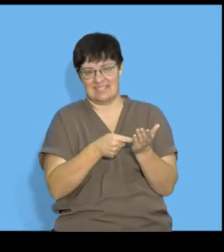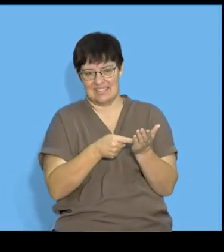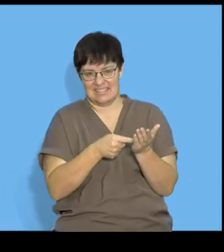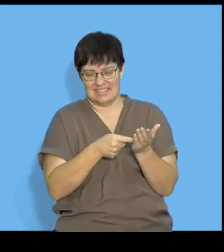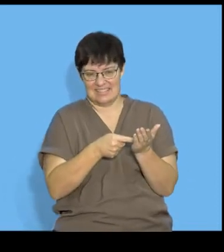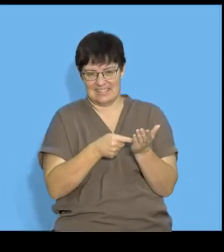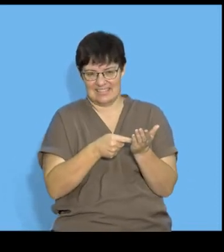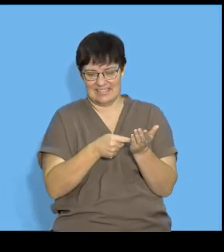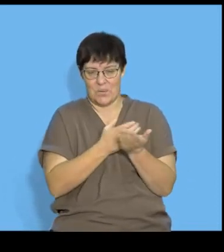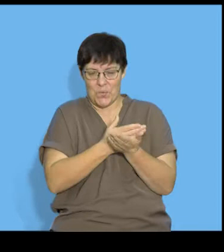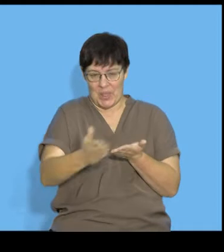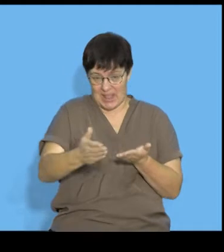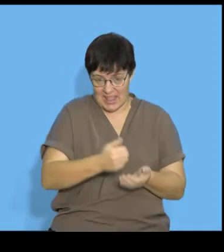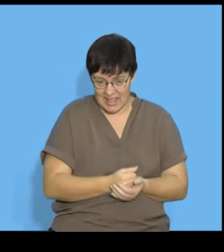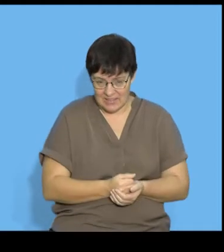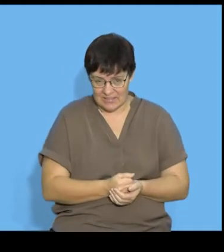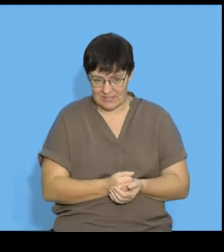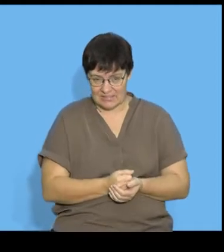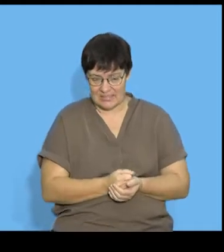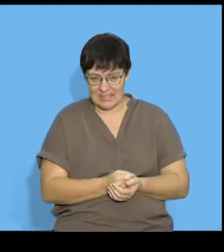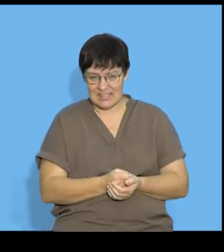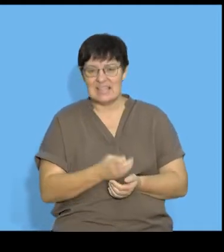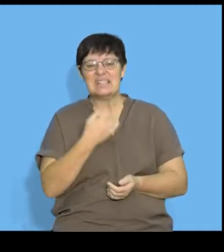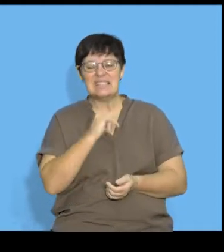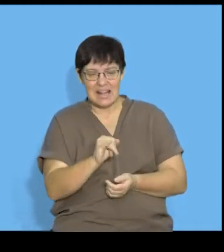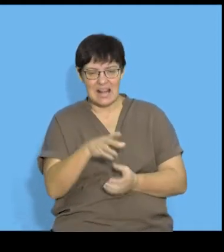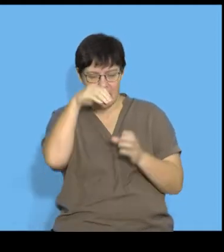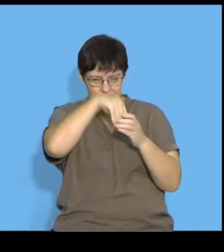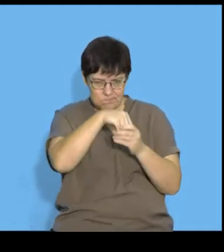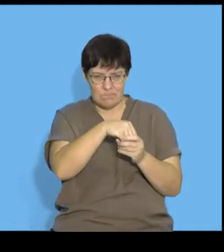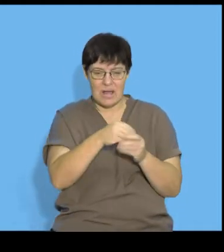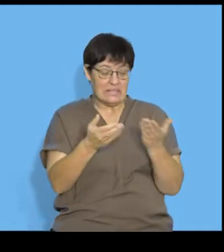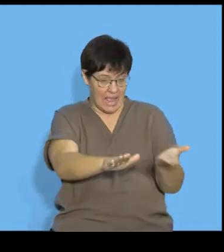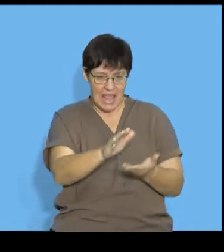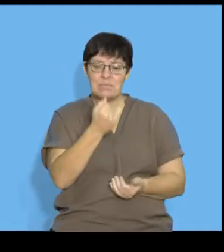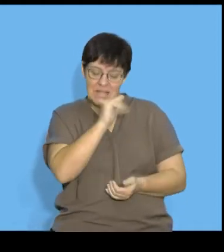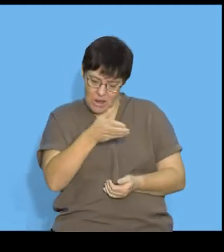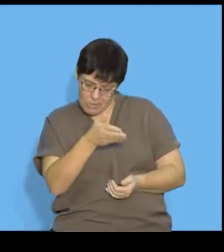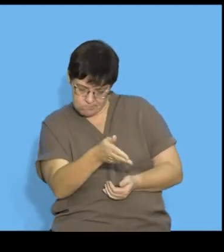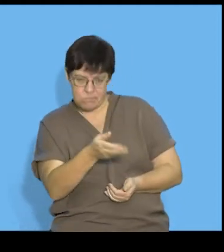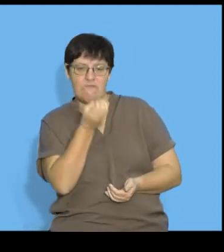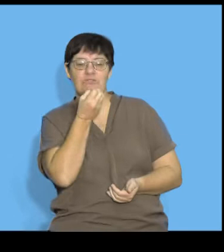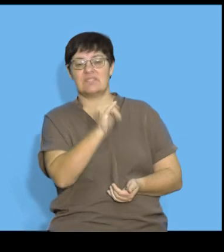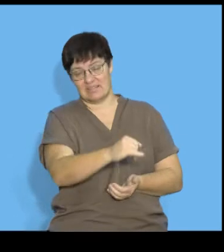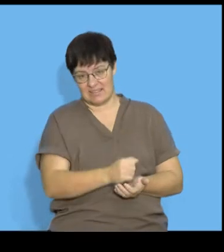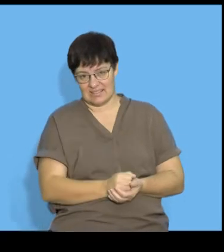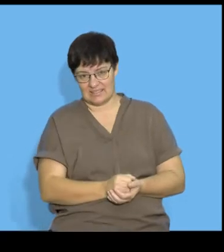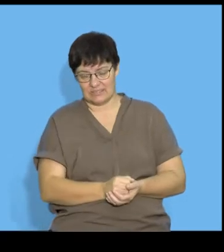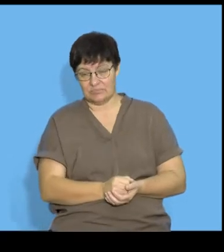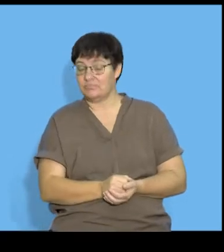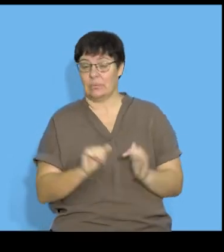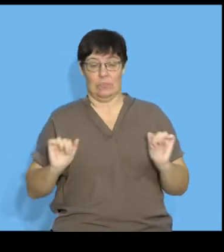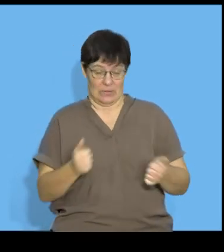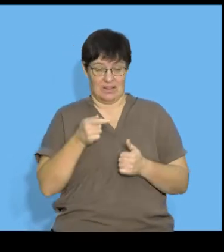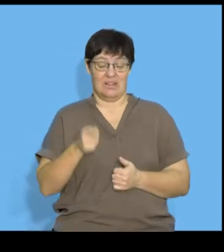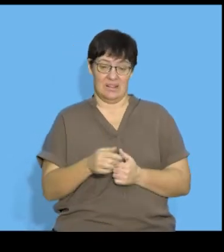matter. Right, it's dead, that still means that there's stuff inside it, and that's what they're going to do. They're very good, all right,